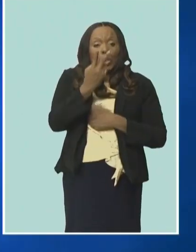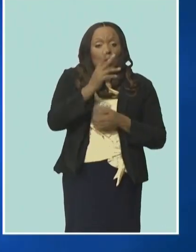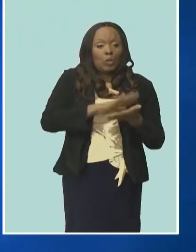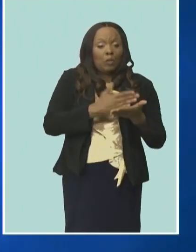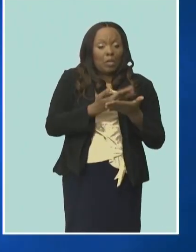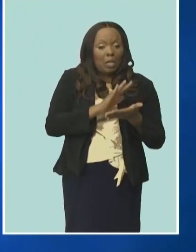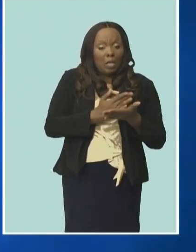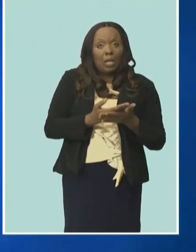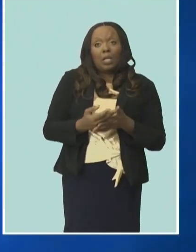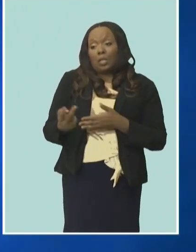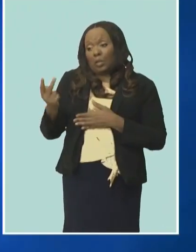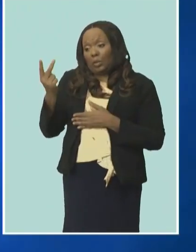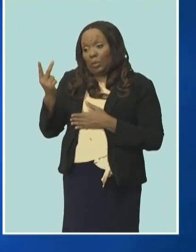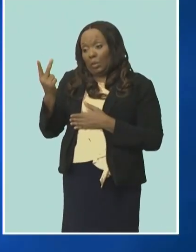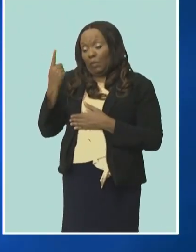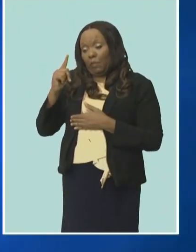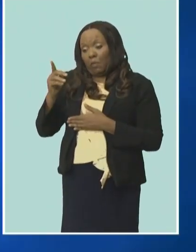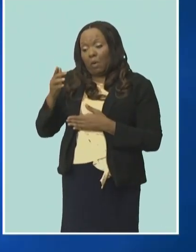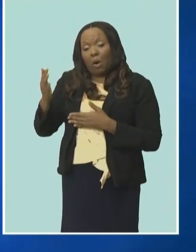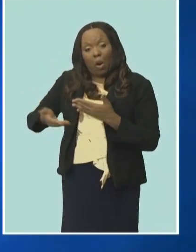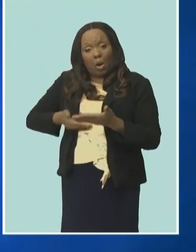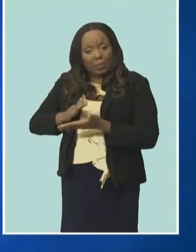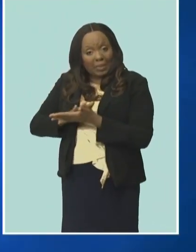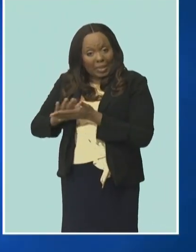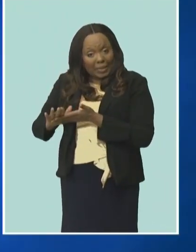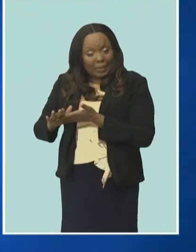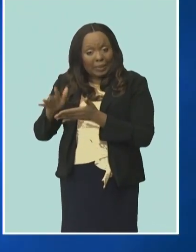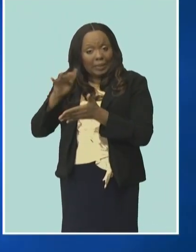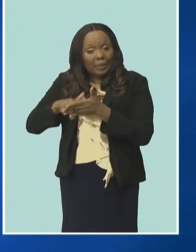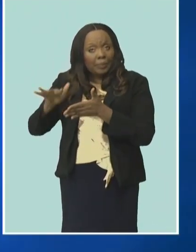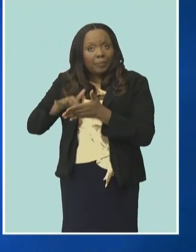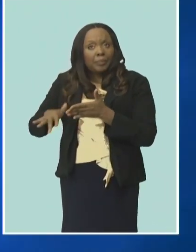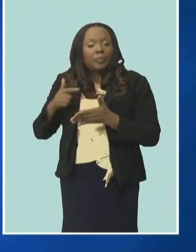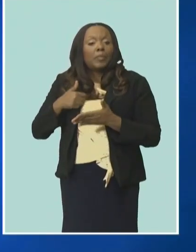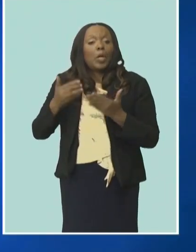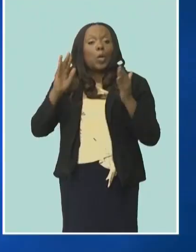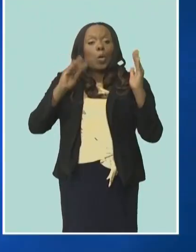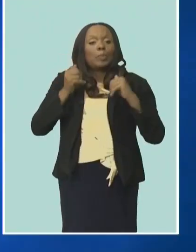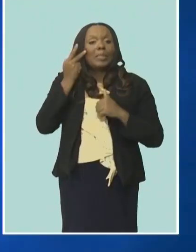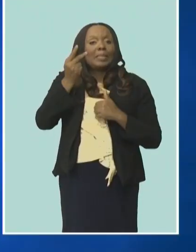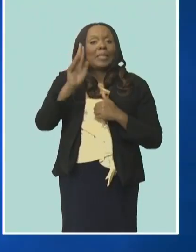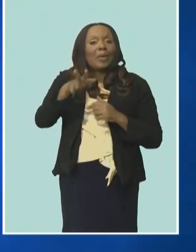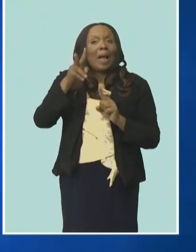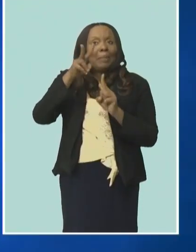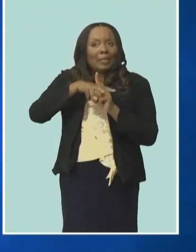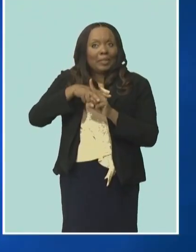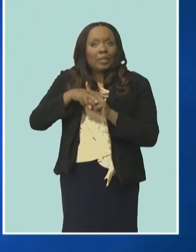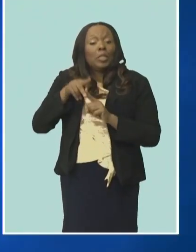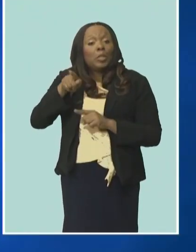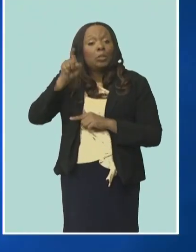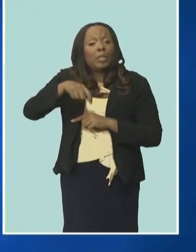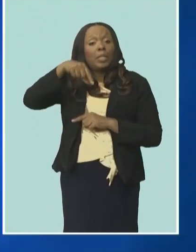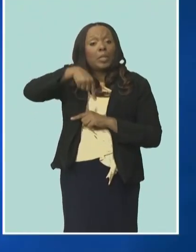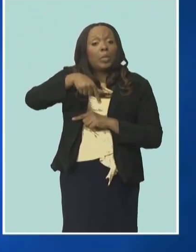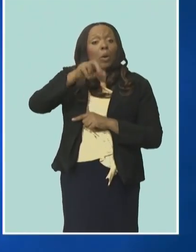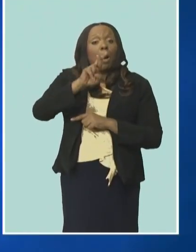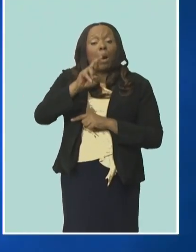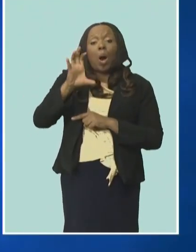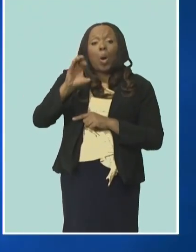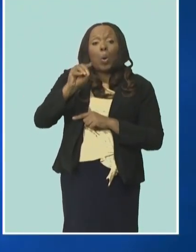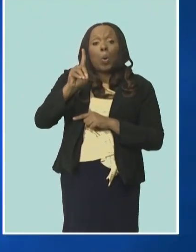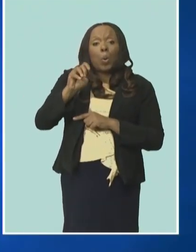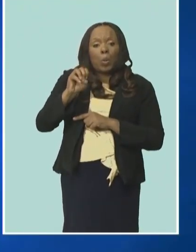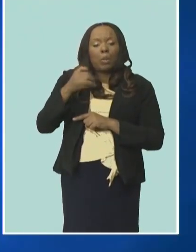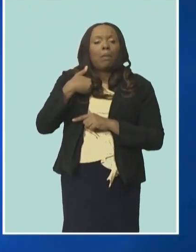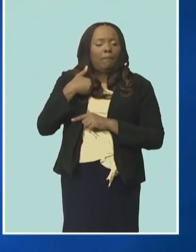arts and hospitality studies. I hope to see your application. If you need the QR code for that, I